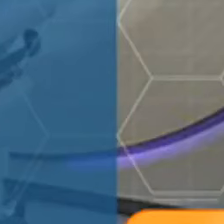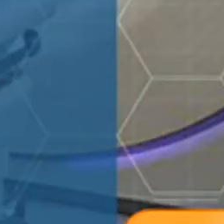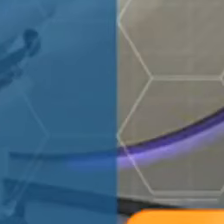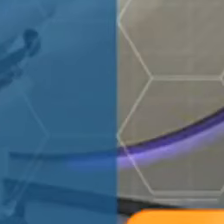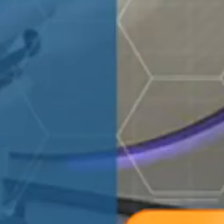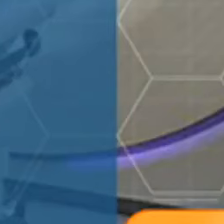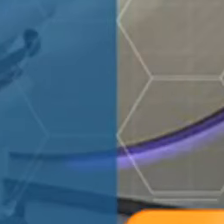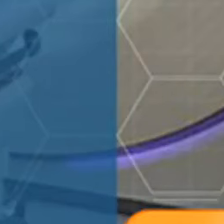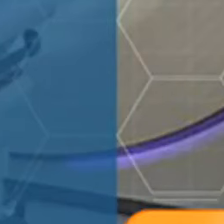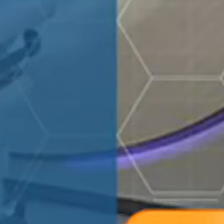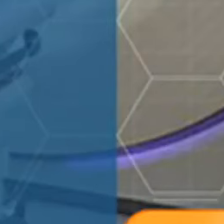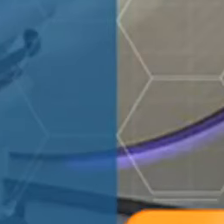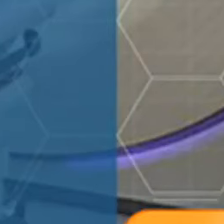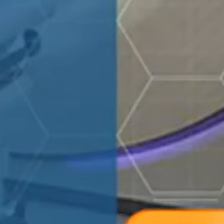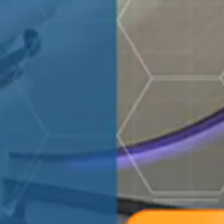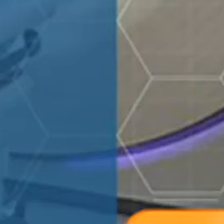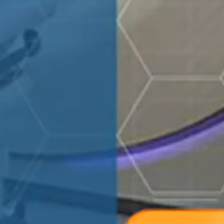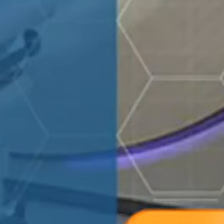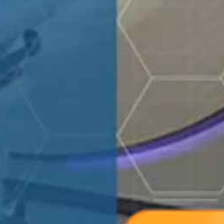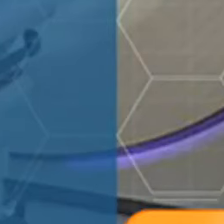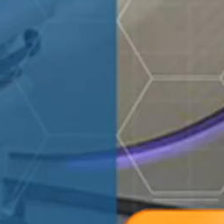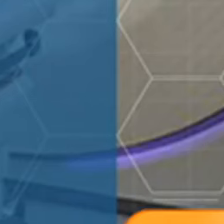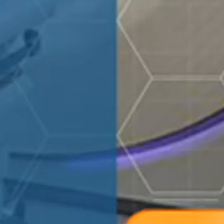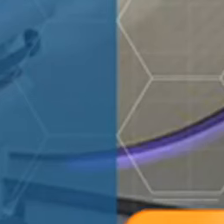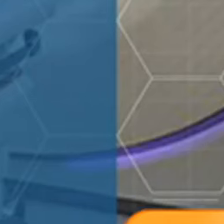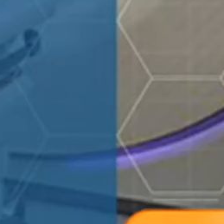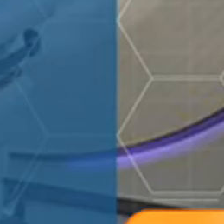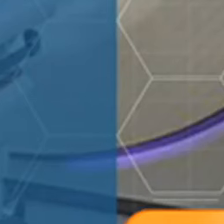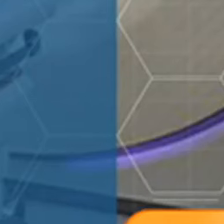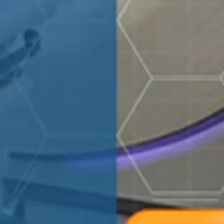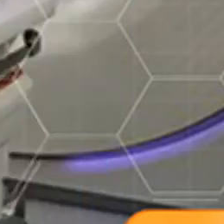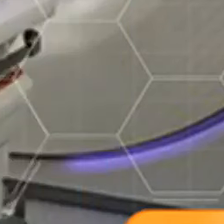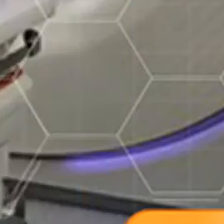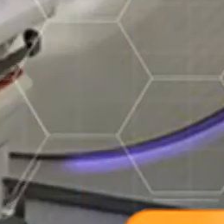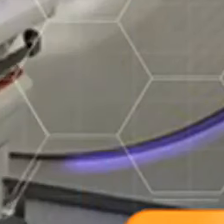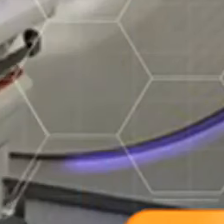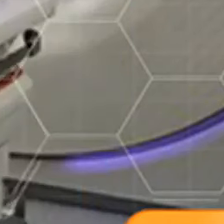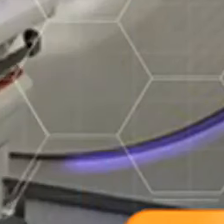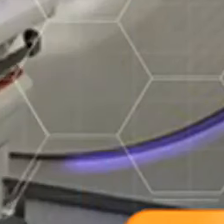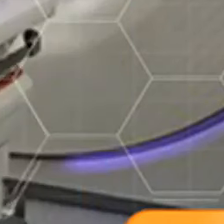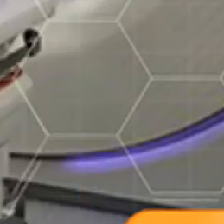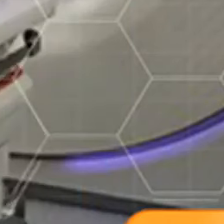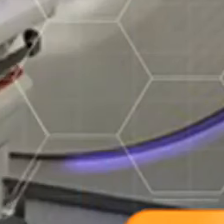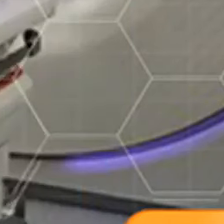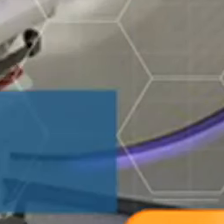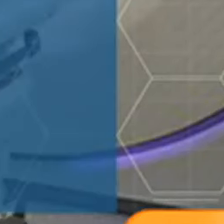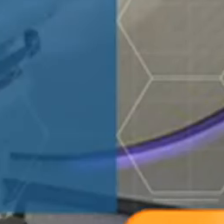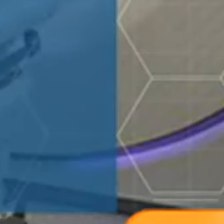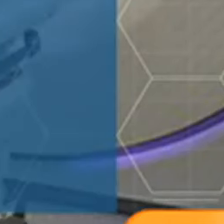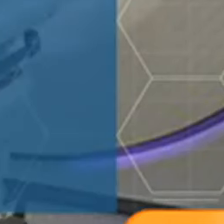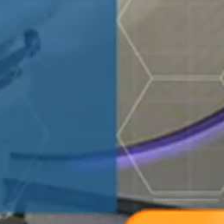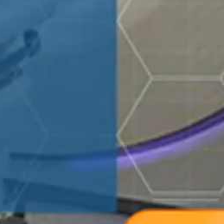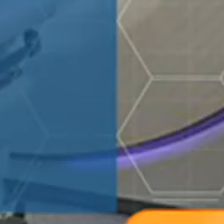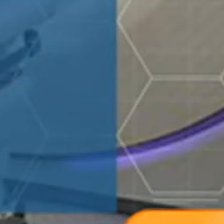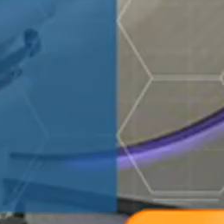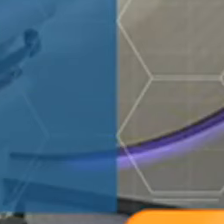according to the meeting held in Kamera, will be shared between counties and the national government. The national government will pay for the period